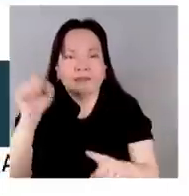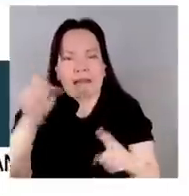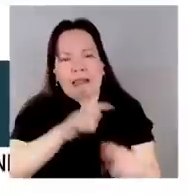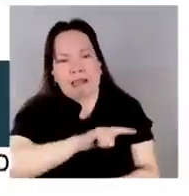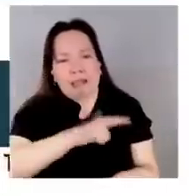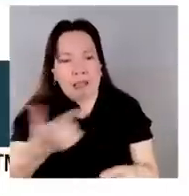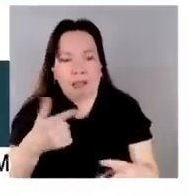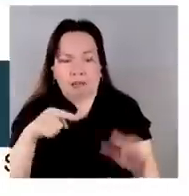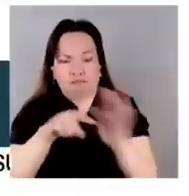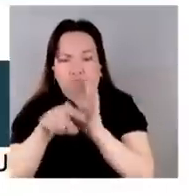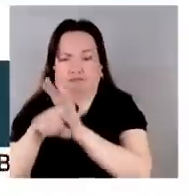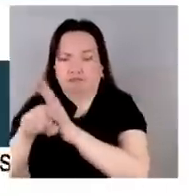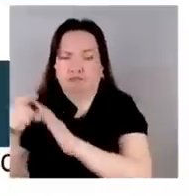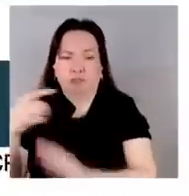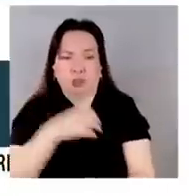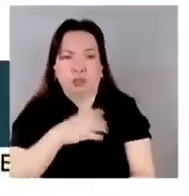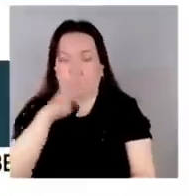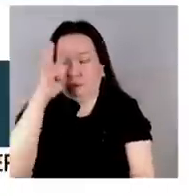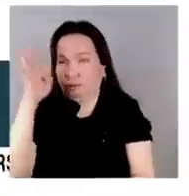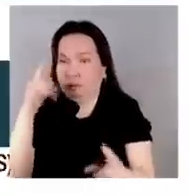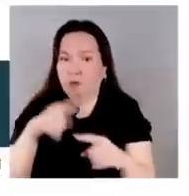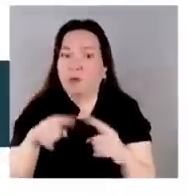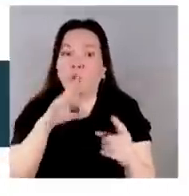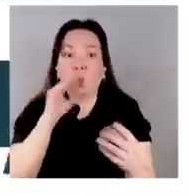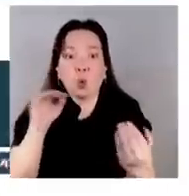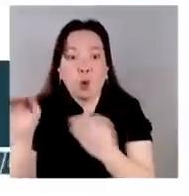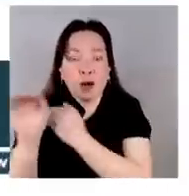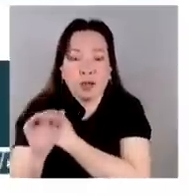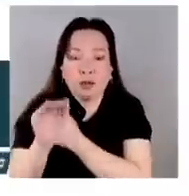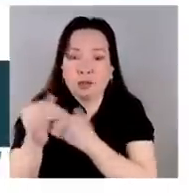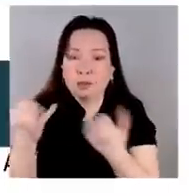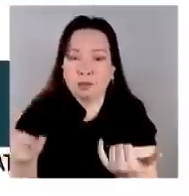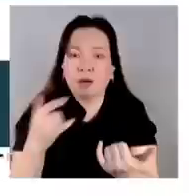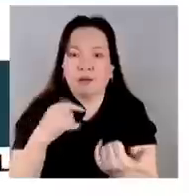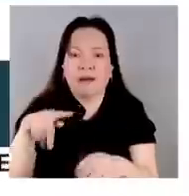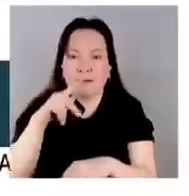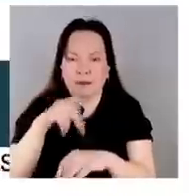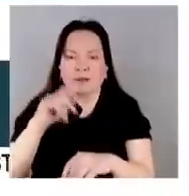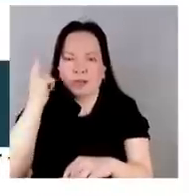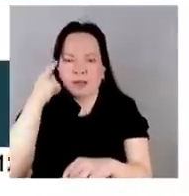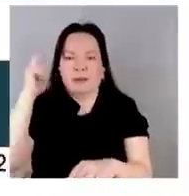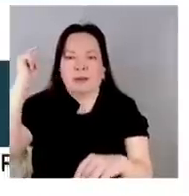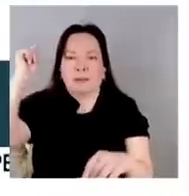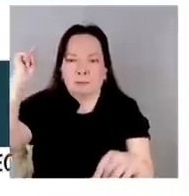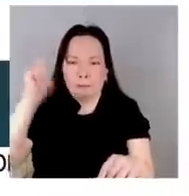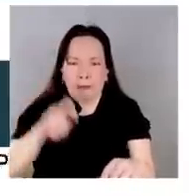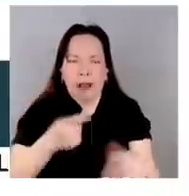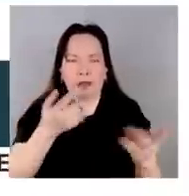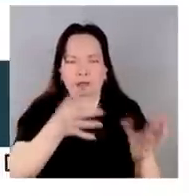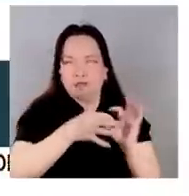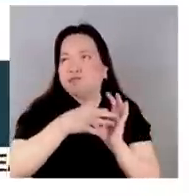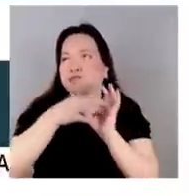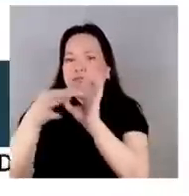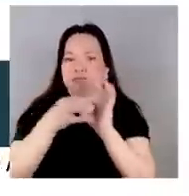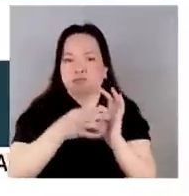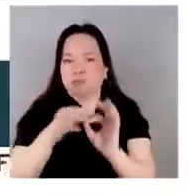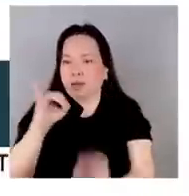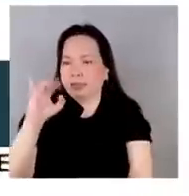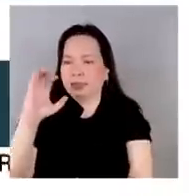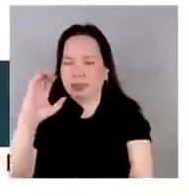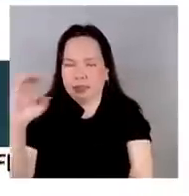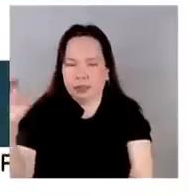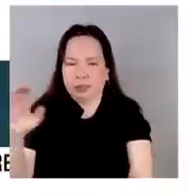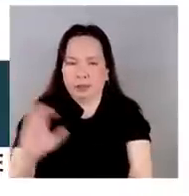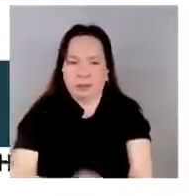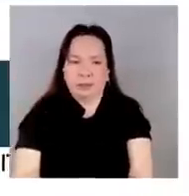needs to be genuine accountability for this, which is why the Philippine government should extend its cooperation with the International Criminal Court. I